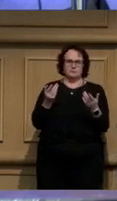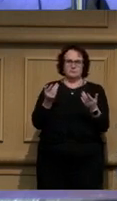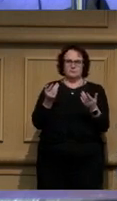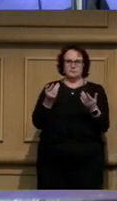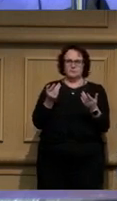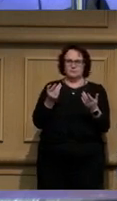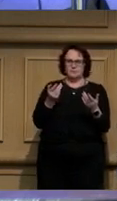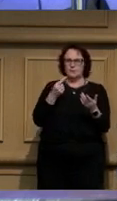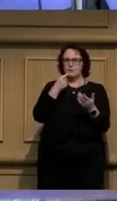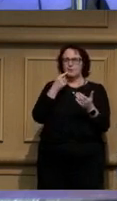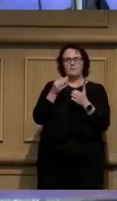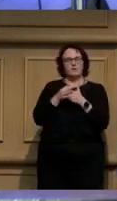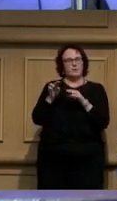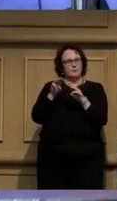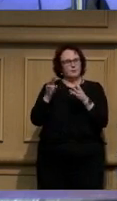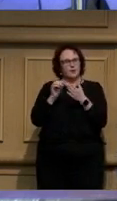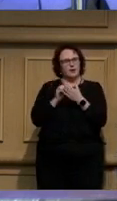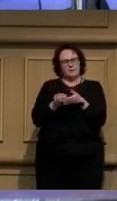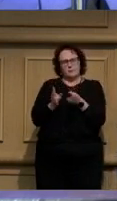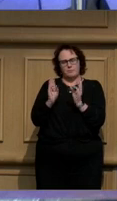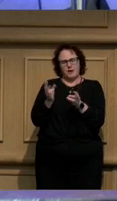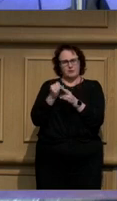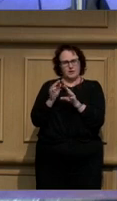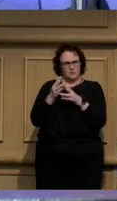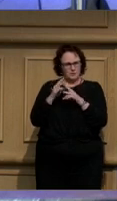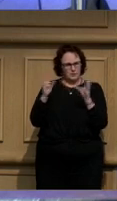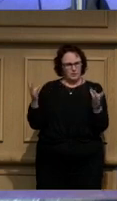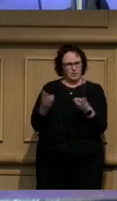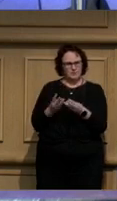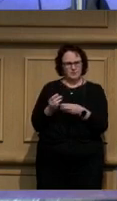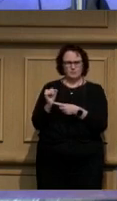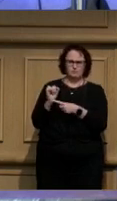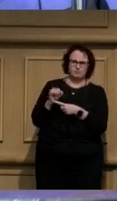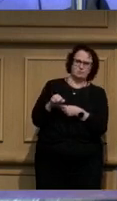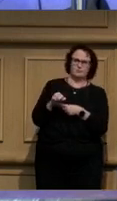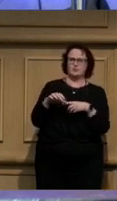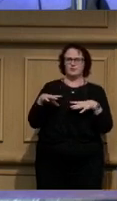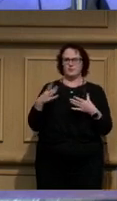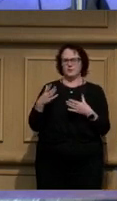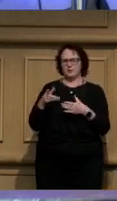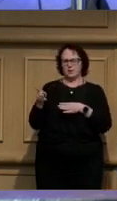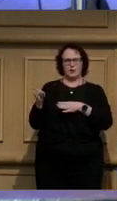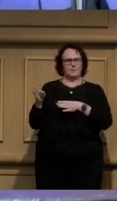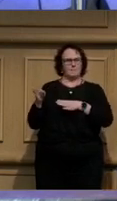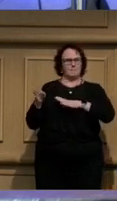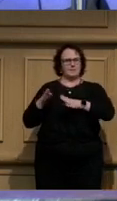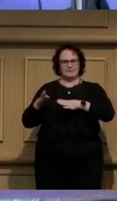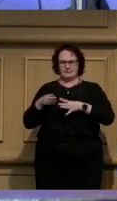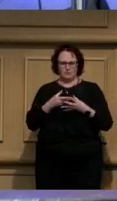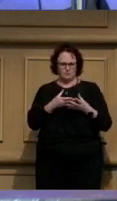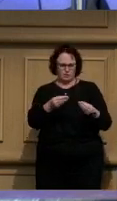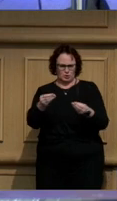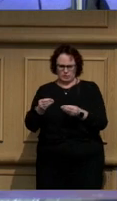know, the people who have power in the world, they don't care about those freedoms. They're busy carving up resources